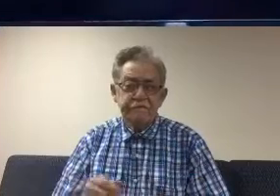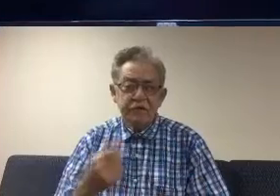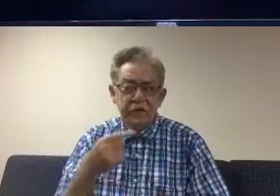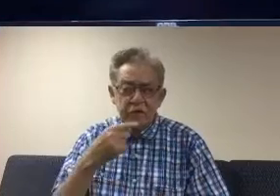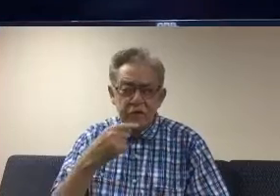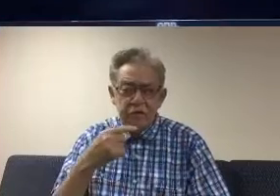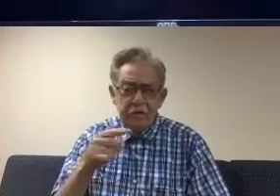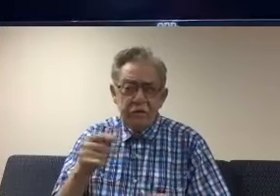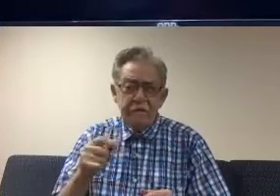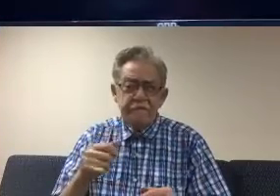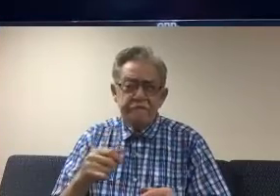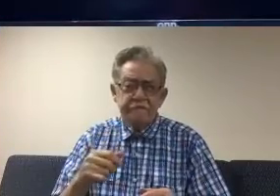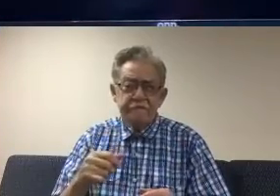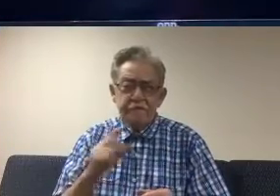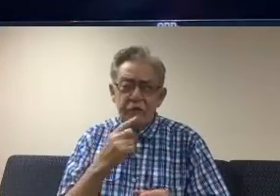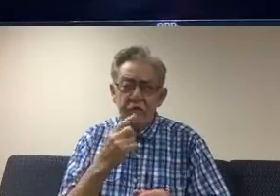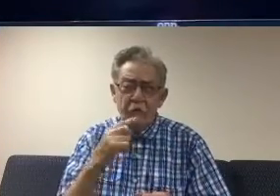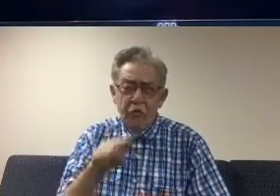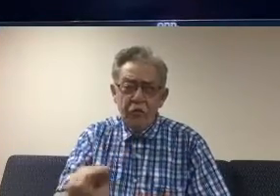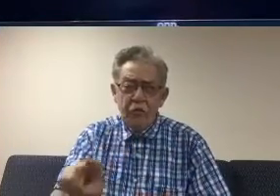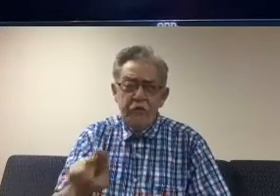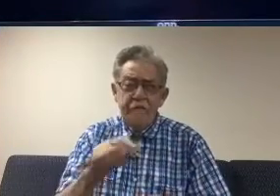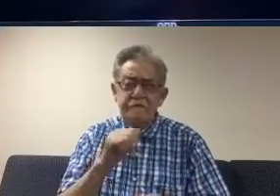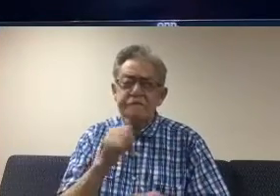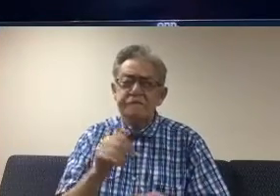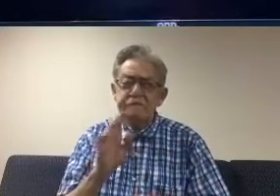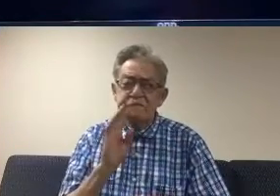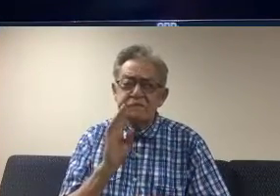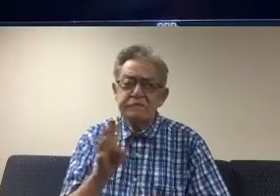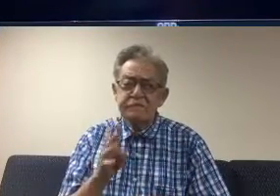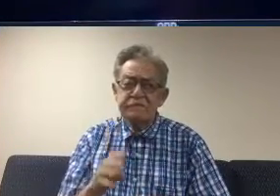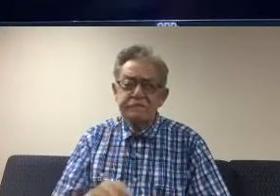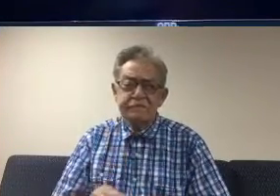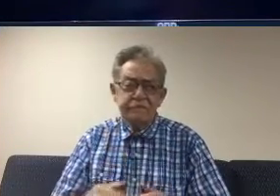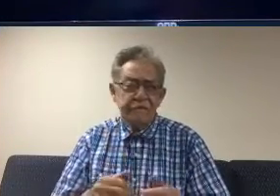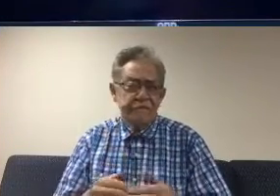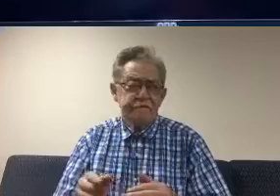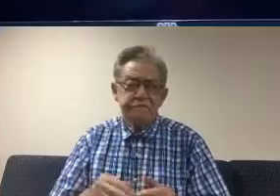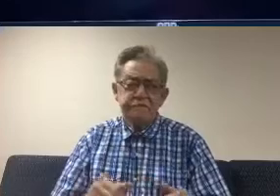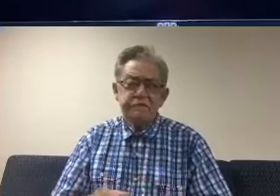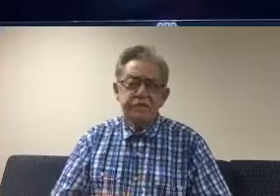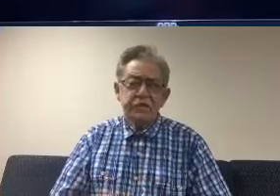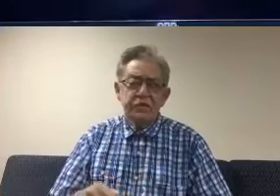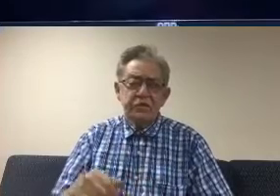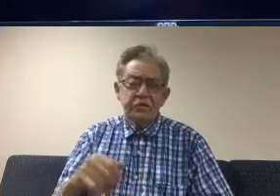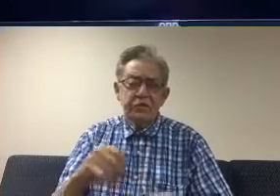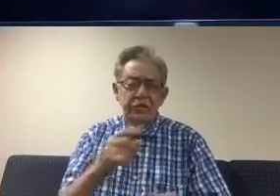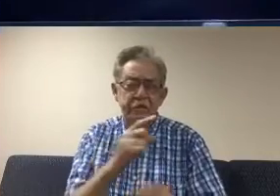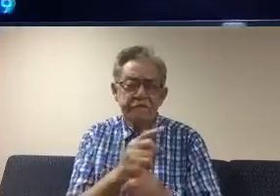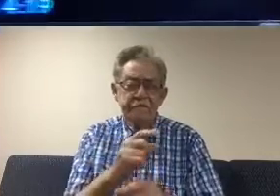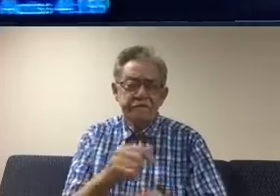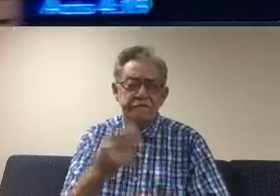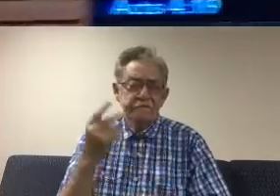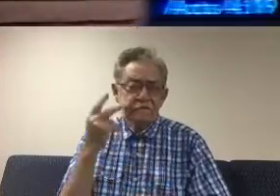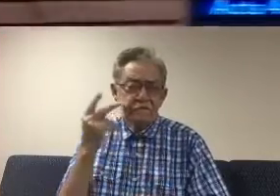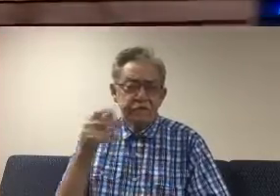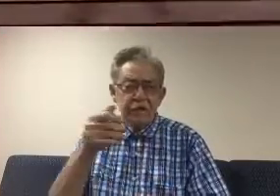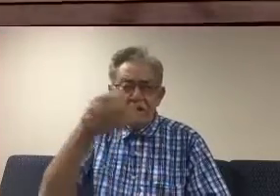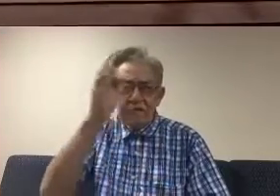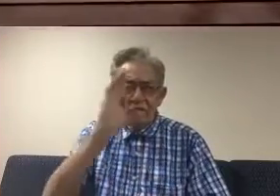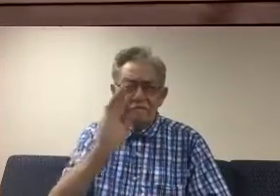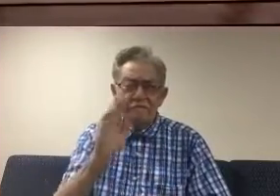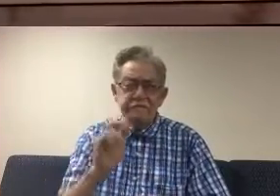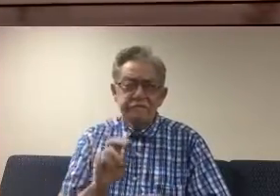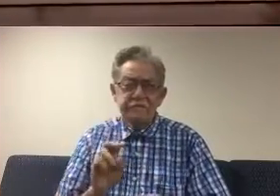But Peter and John answered them, well, whether it's right in the sight of God to listen to you rather than to God, you must judge. In other